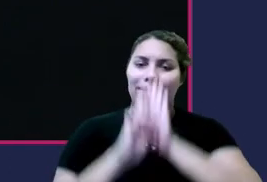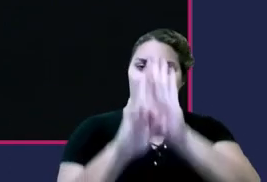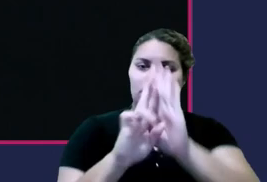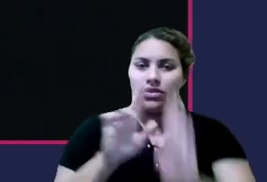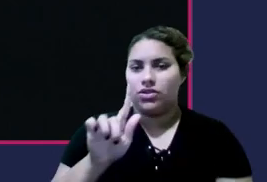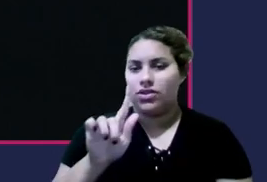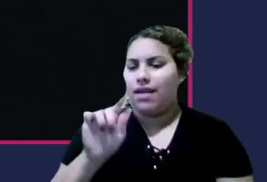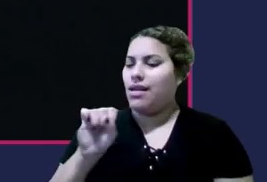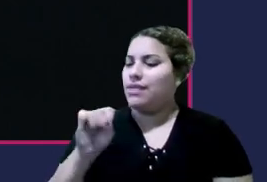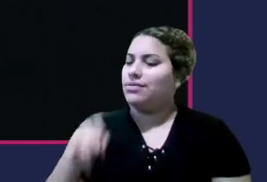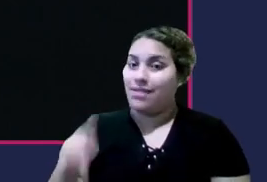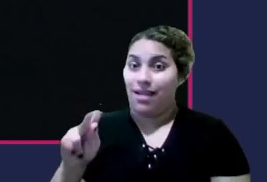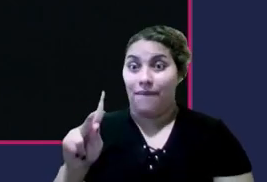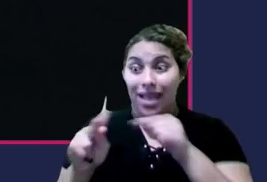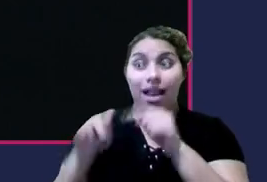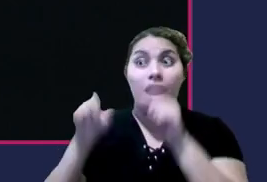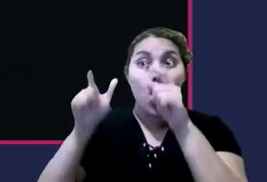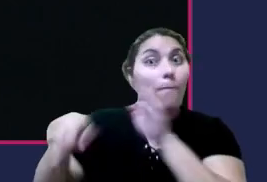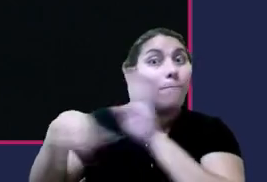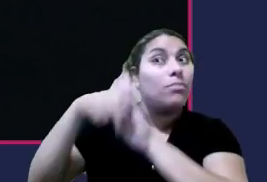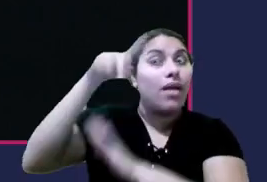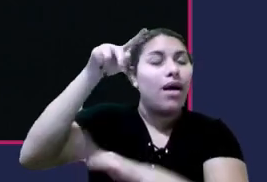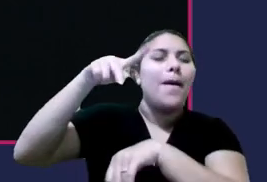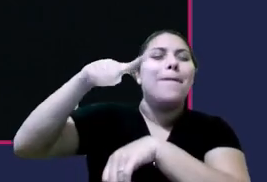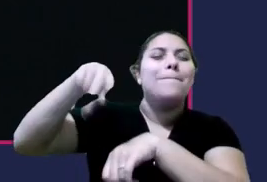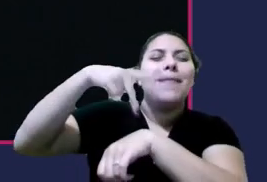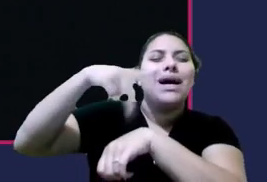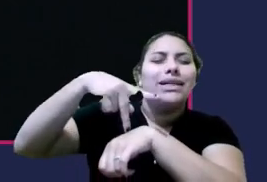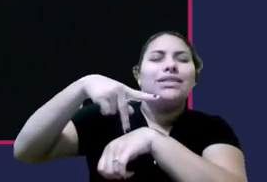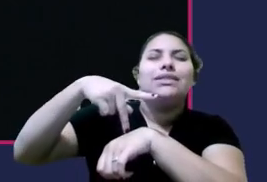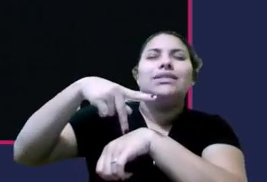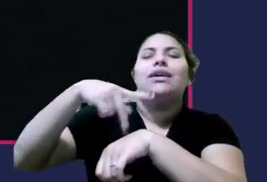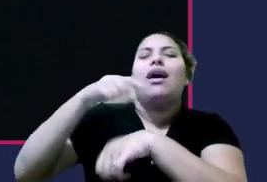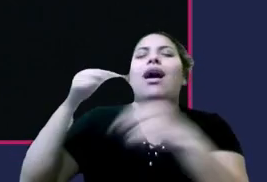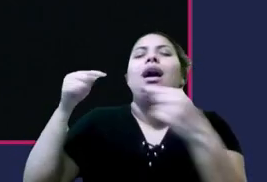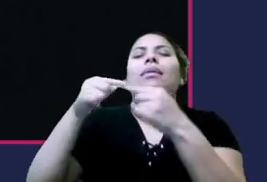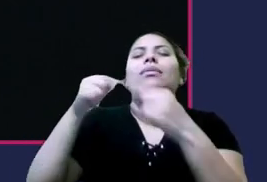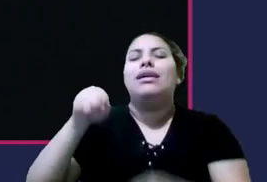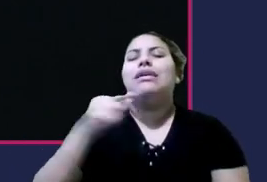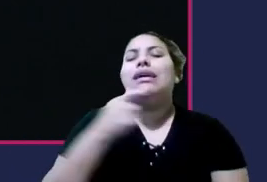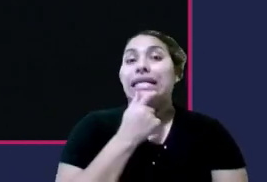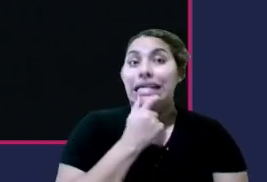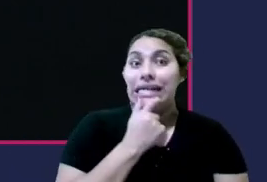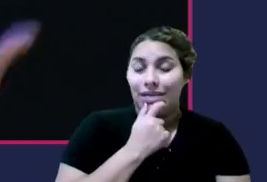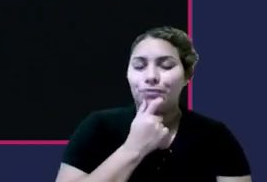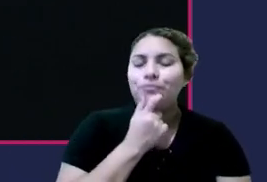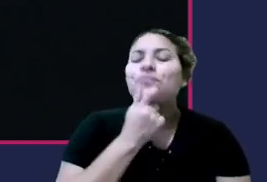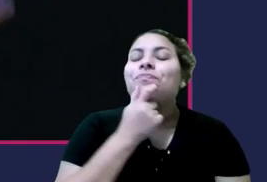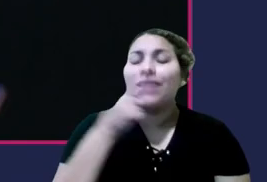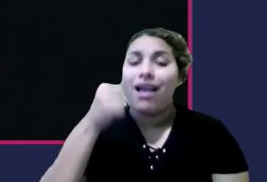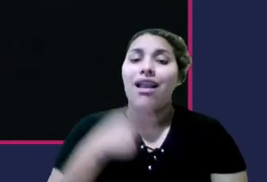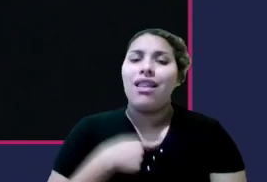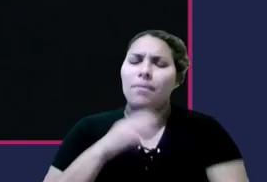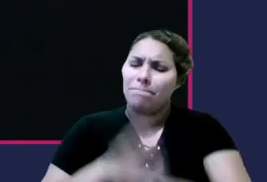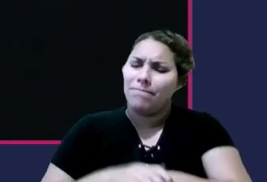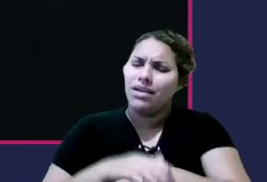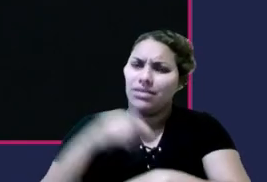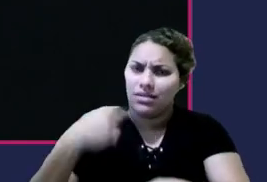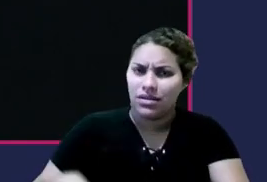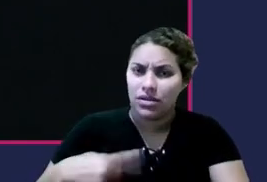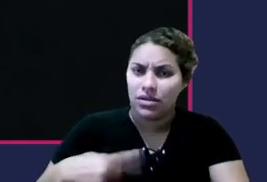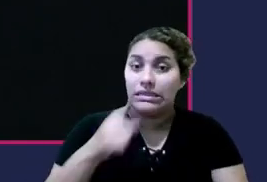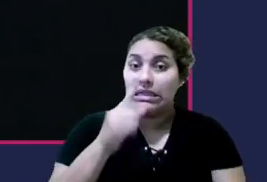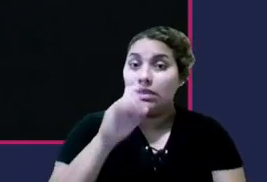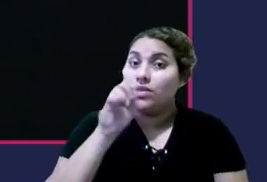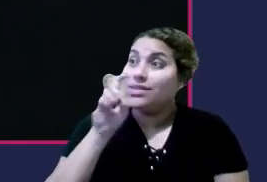British pharmaceutical multinational company, more than 100 years in Brazil. And we have the five largest pharmaceutical companies